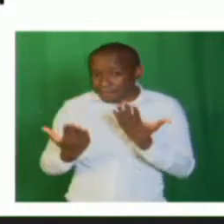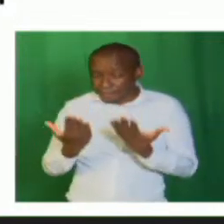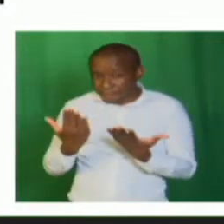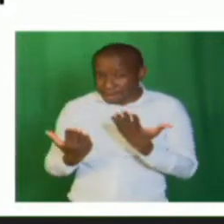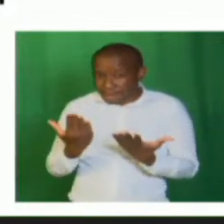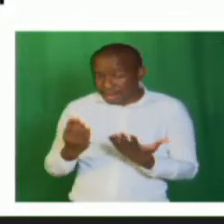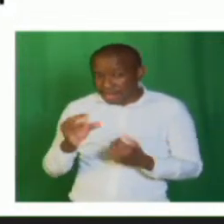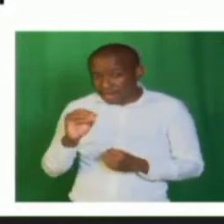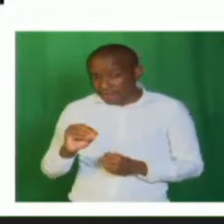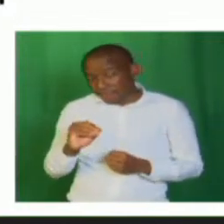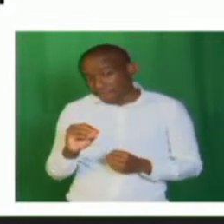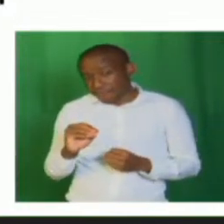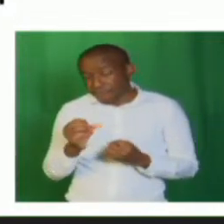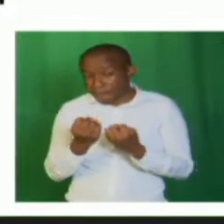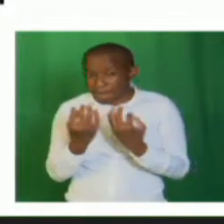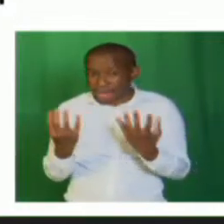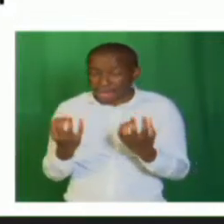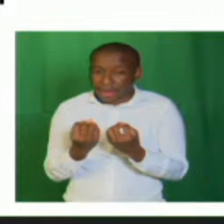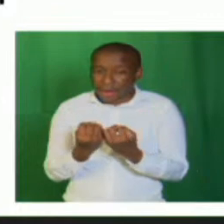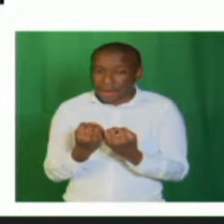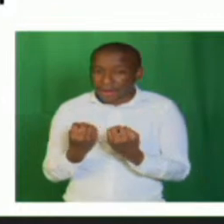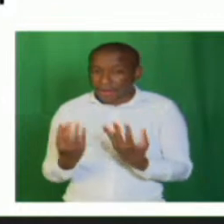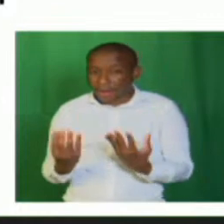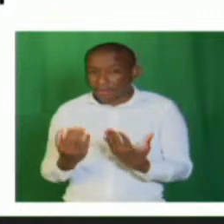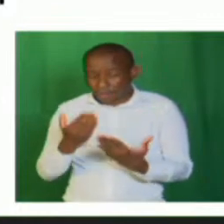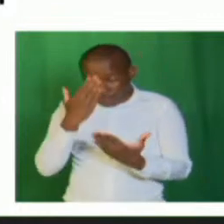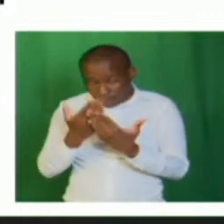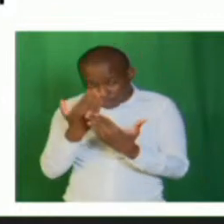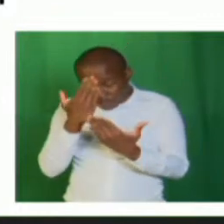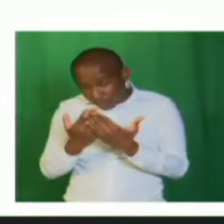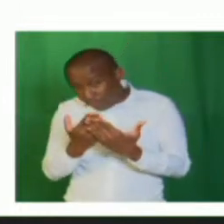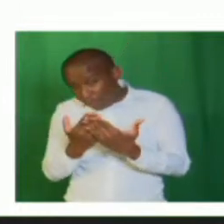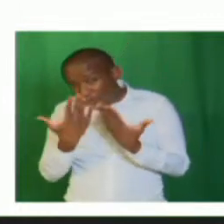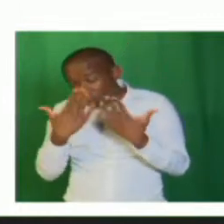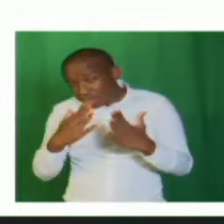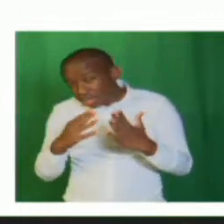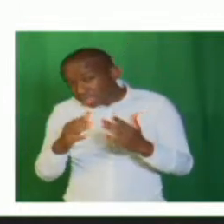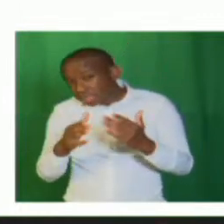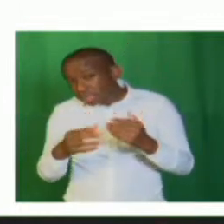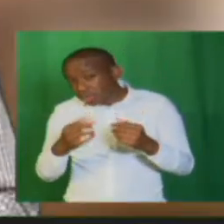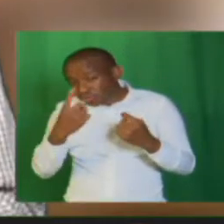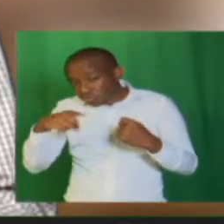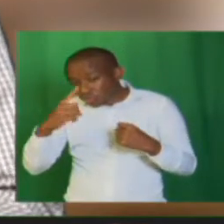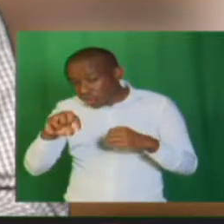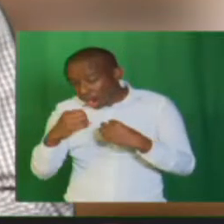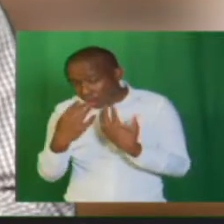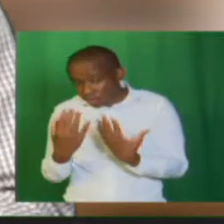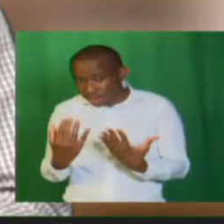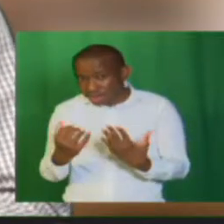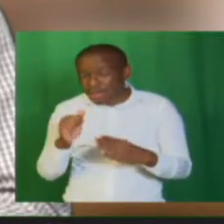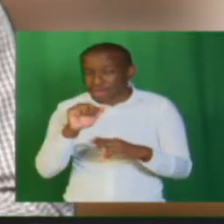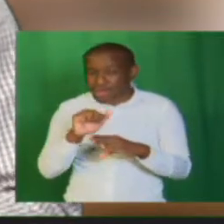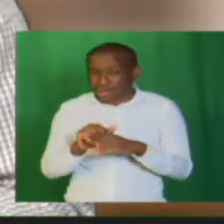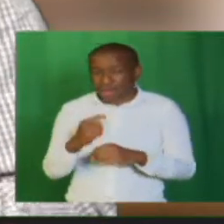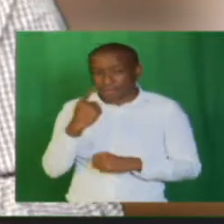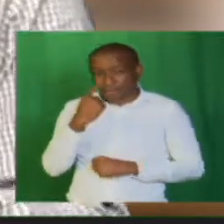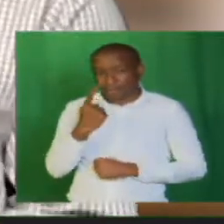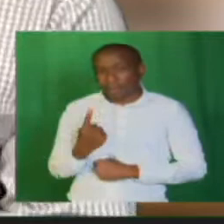could get in mathematics when you have studied. So it has to do deals with two